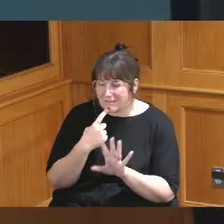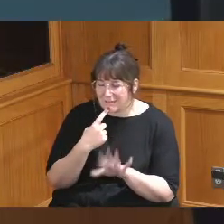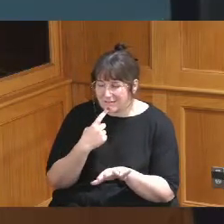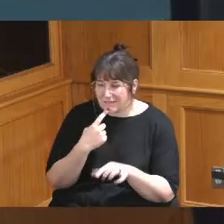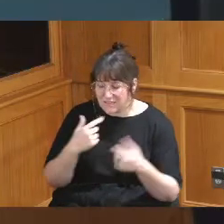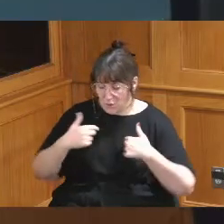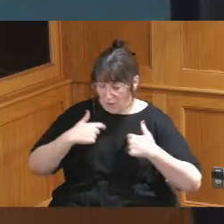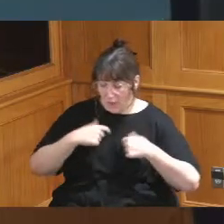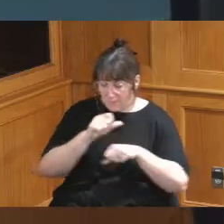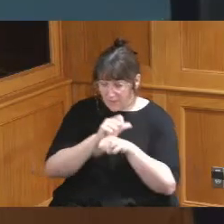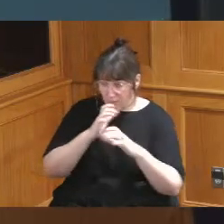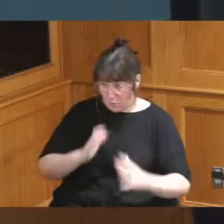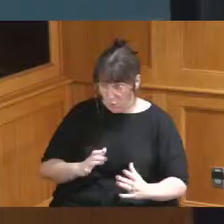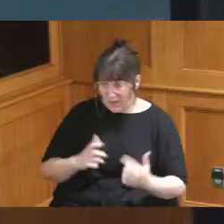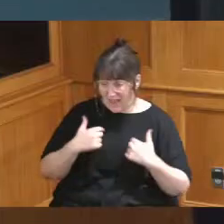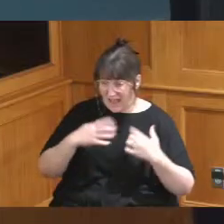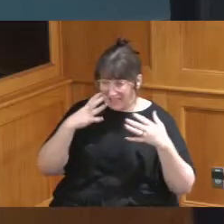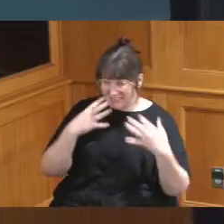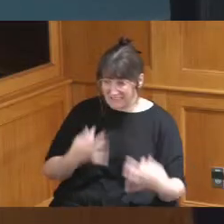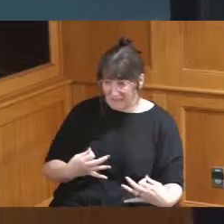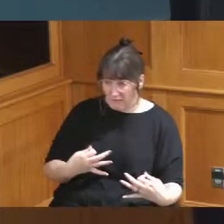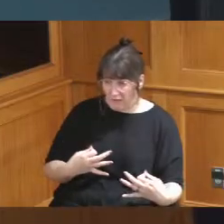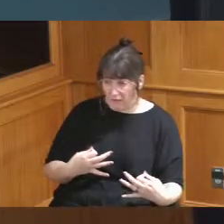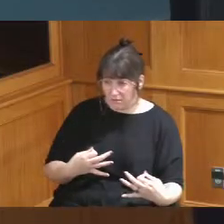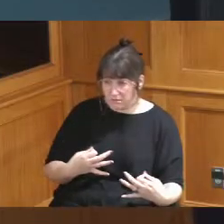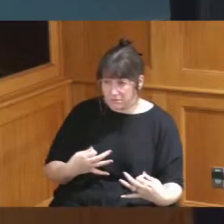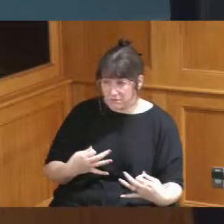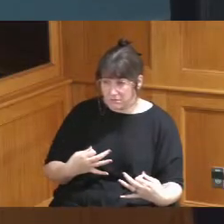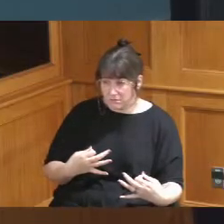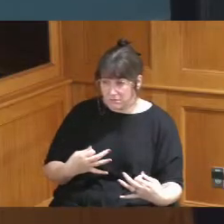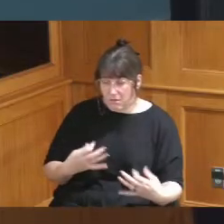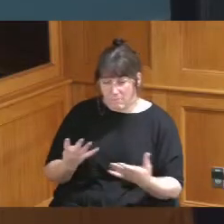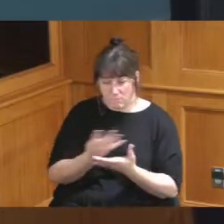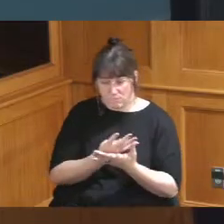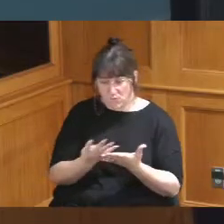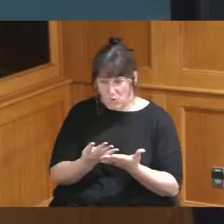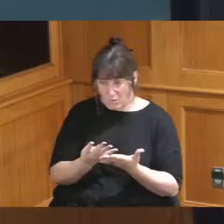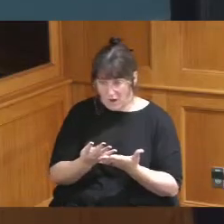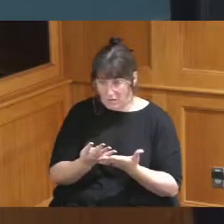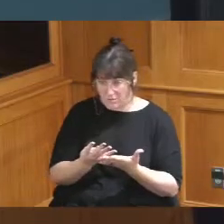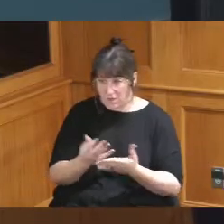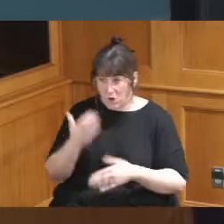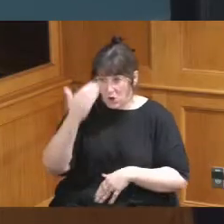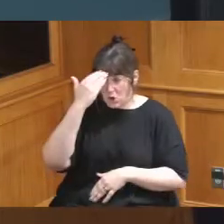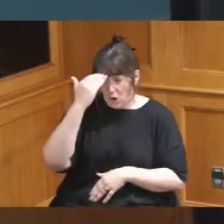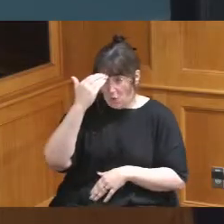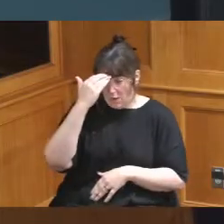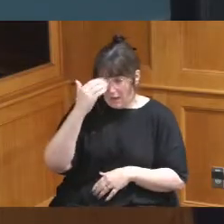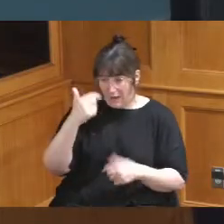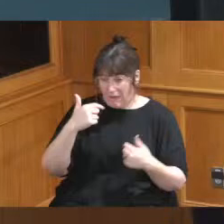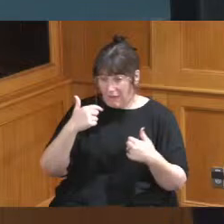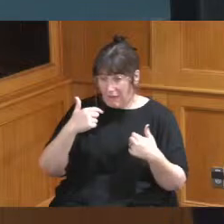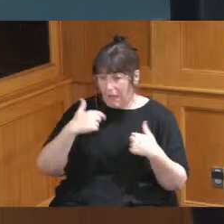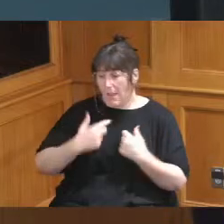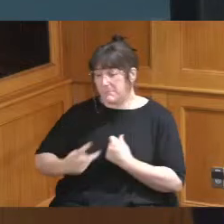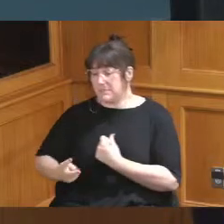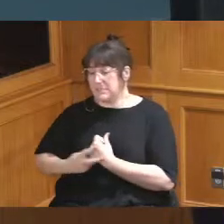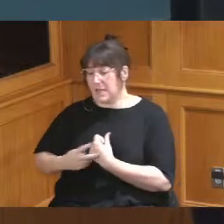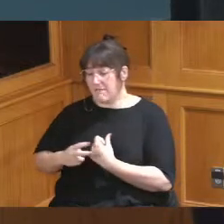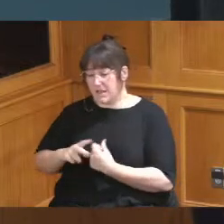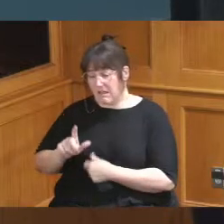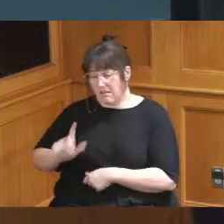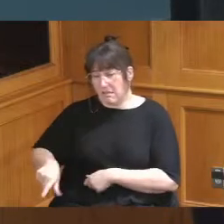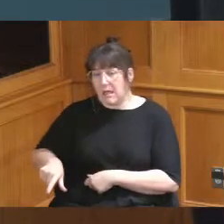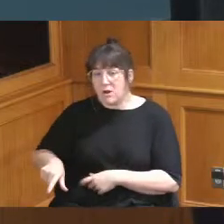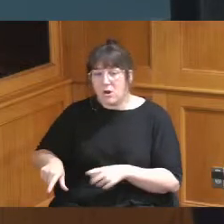the employee and I decide coming back in 4 weeks, knowing that I am kind of banking the rest of the time.